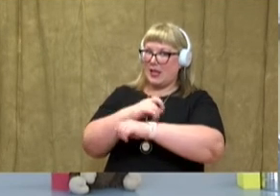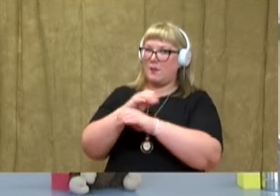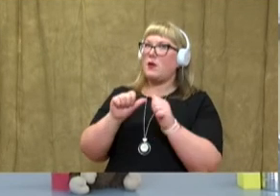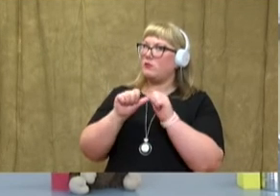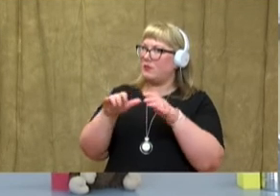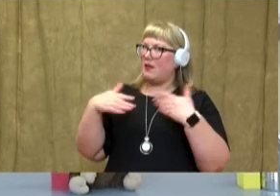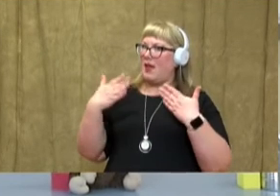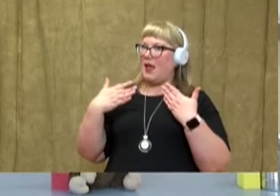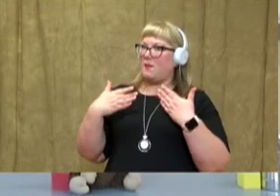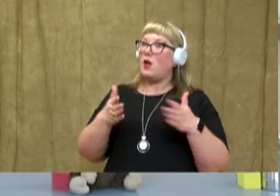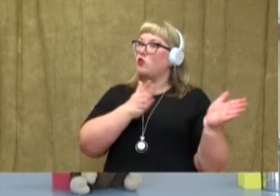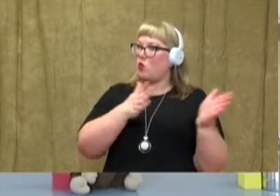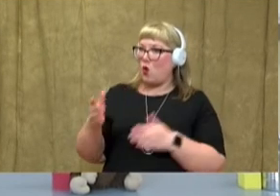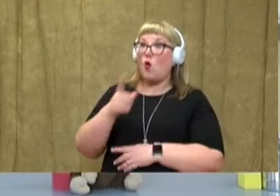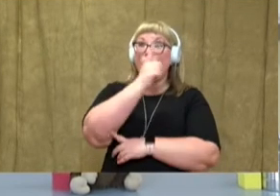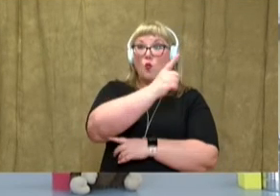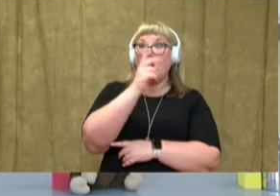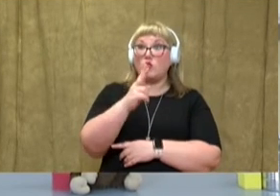order.